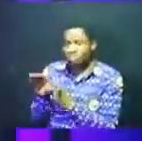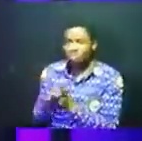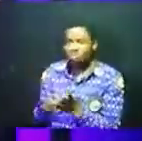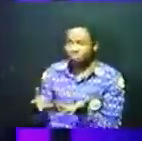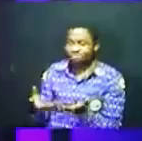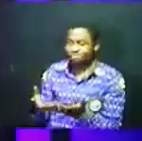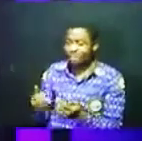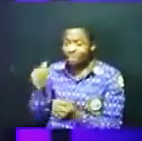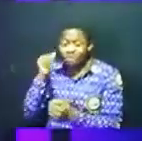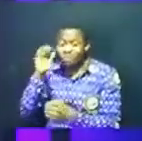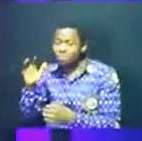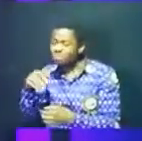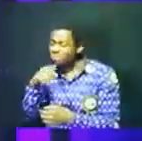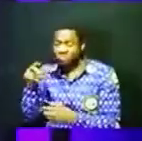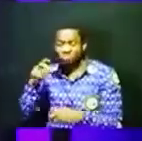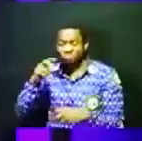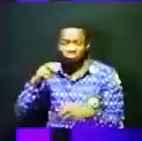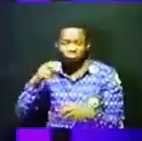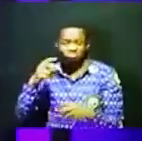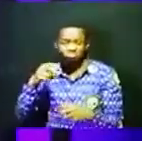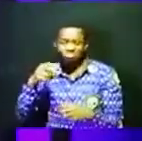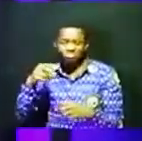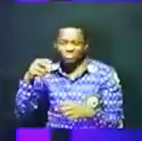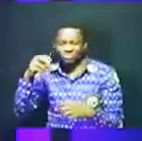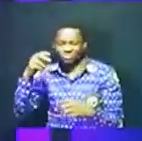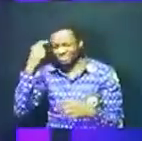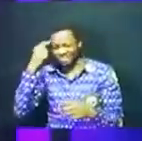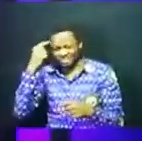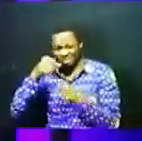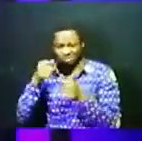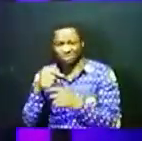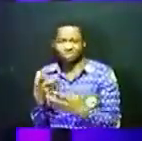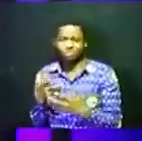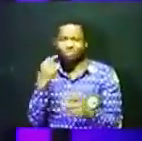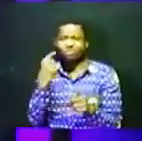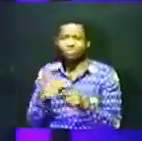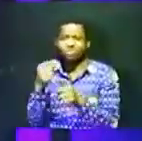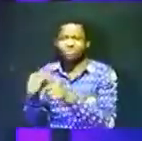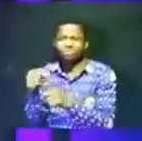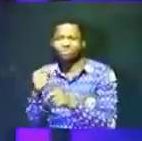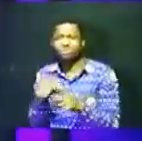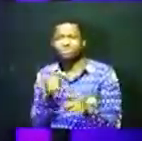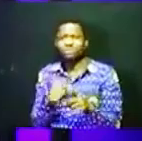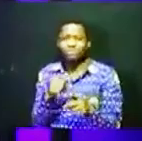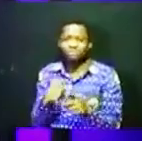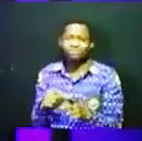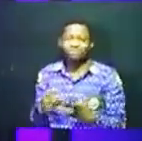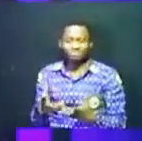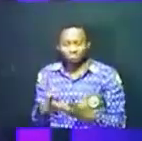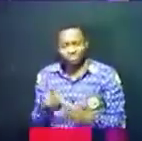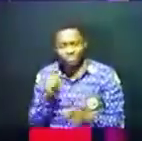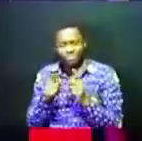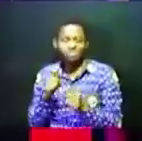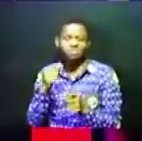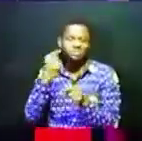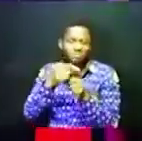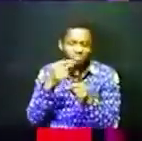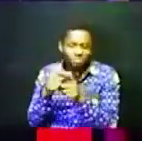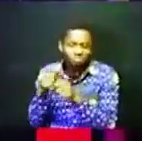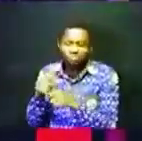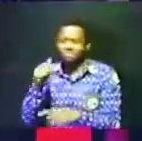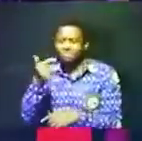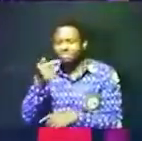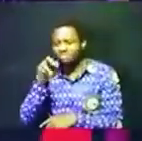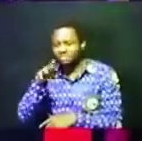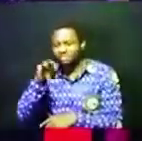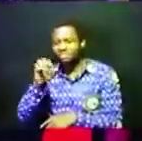about all the Greek terms that I was talking about. Those days I used to talk about Greek terms and all that, and I'll ask them